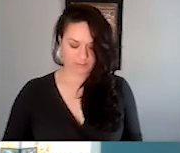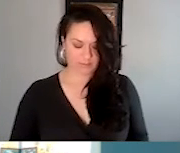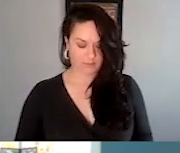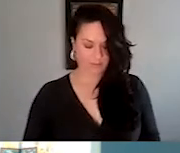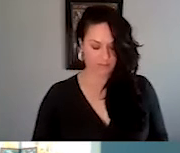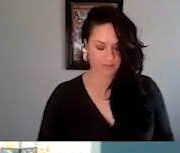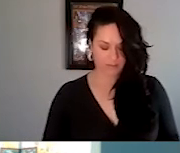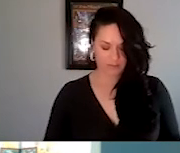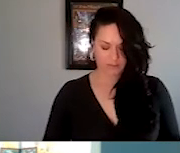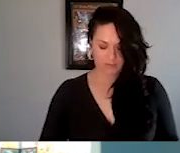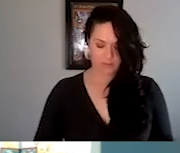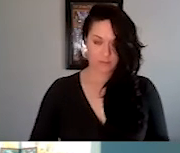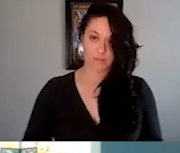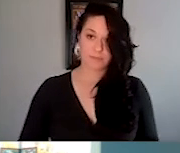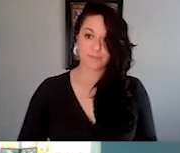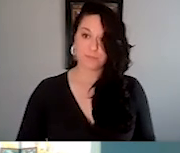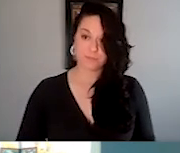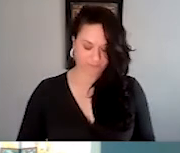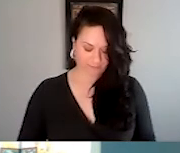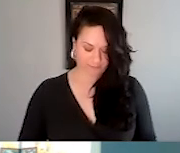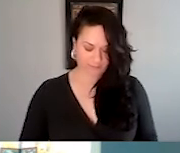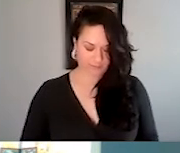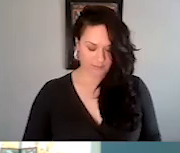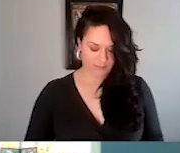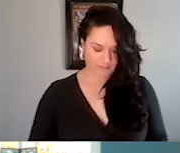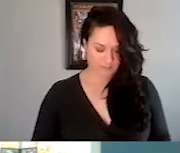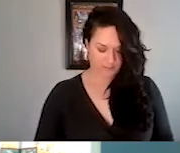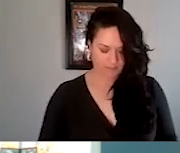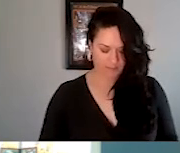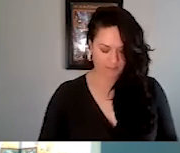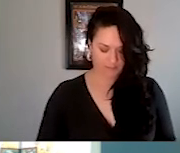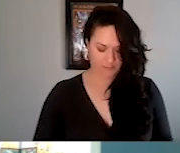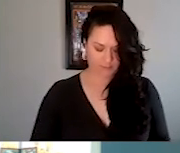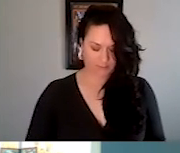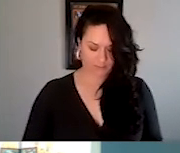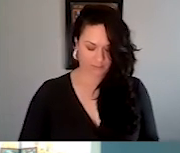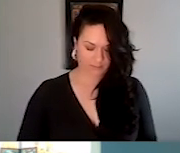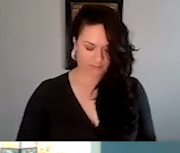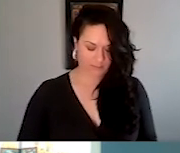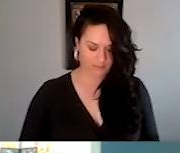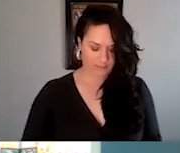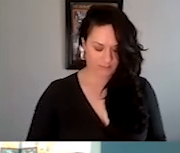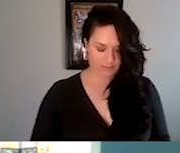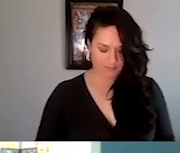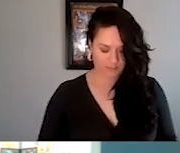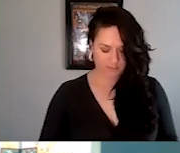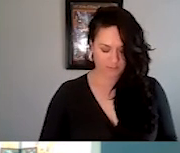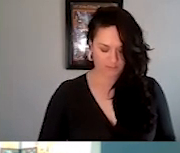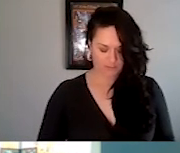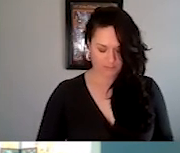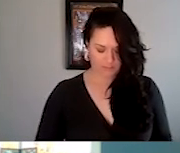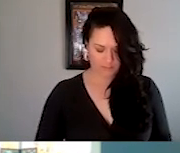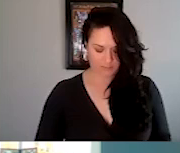see what's in them. And coalitions can band together and actually work with law enforcement and other